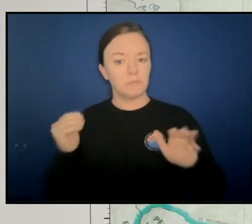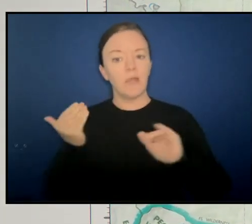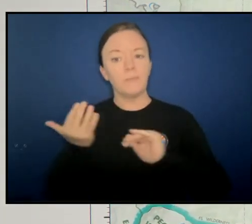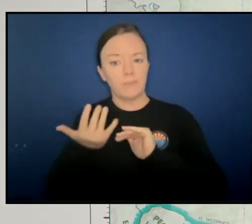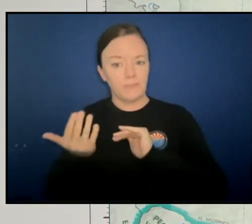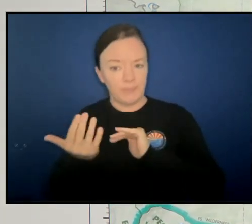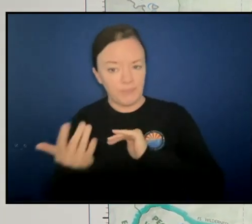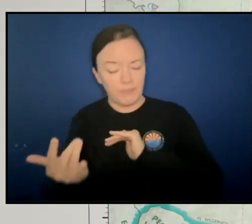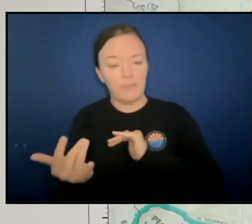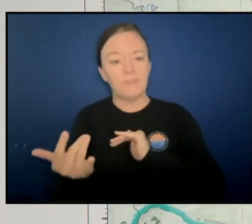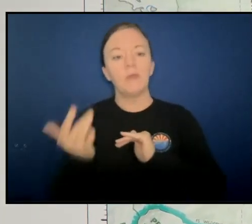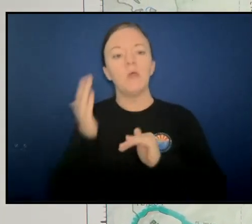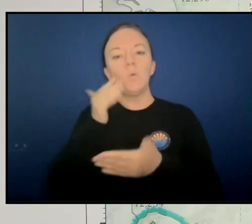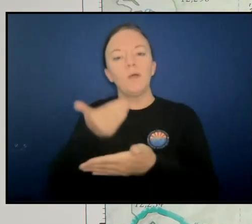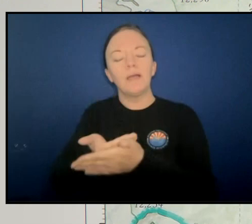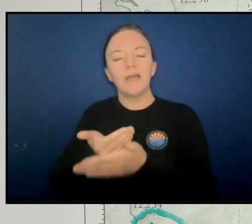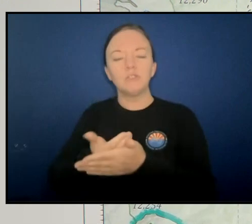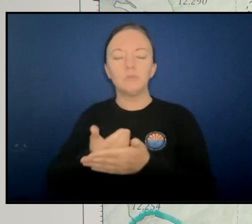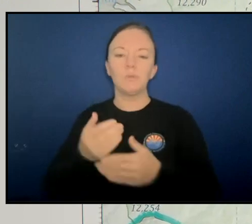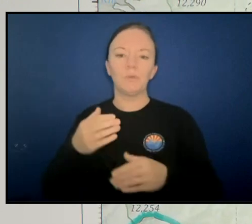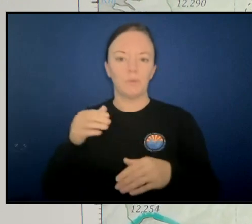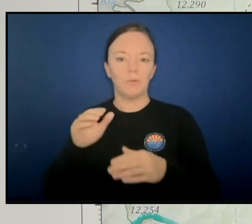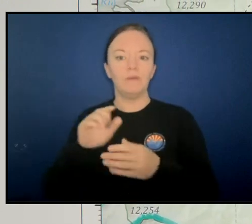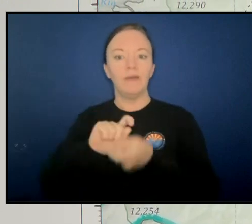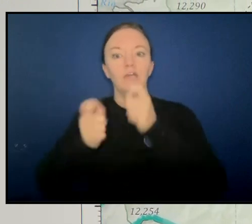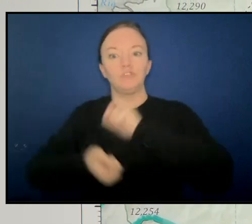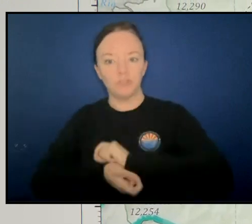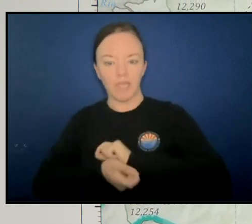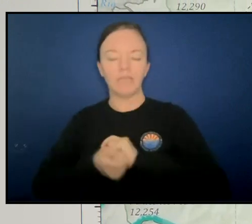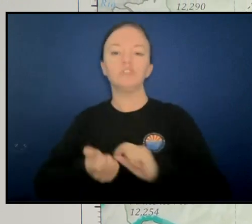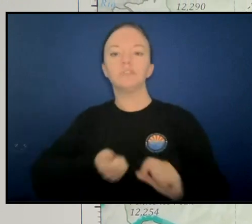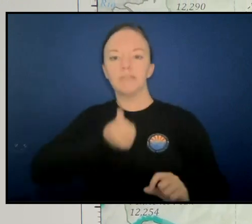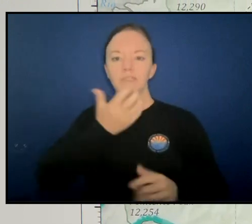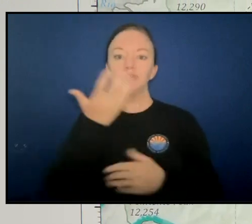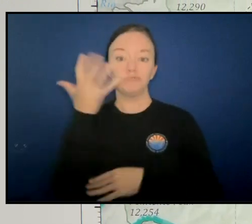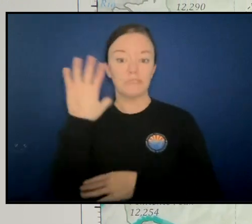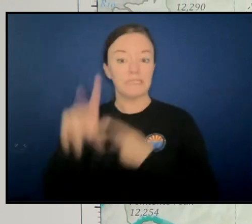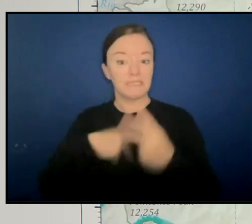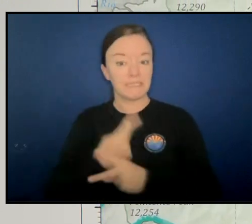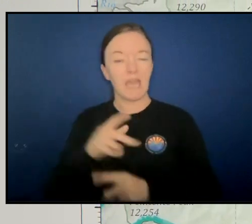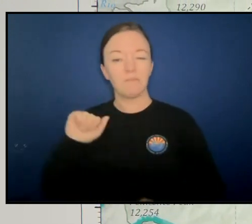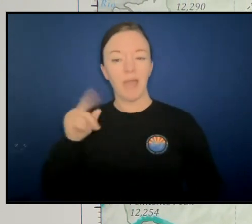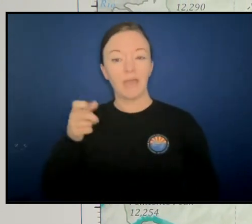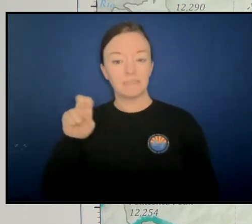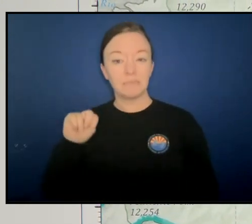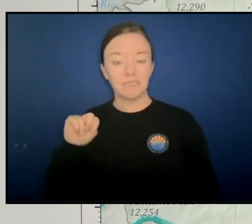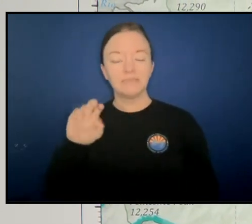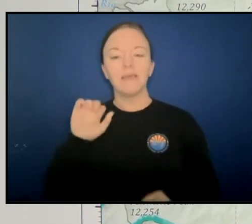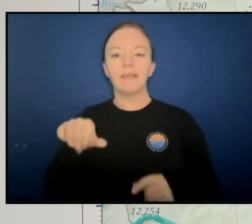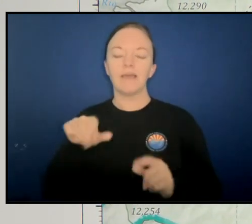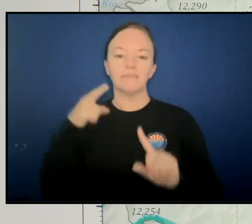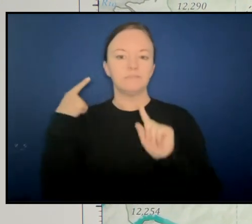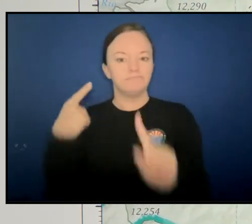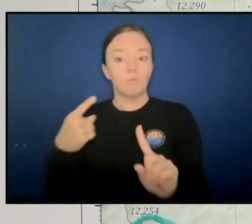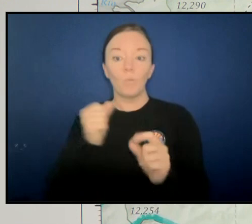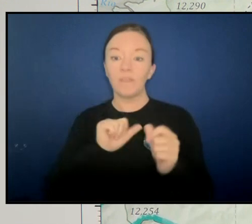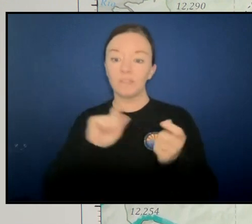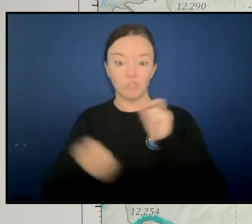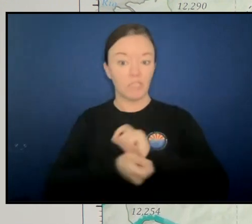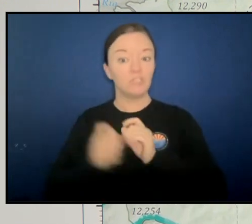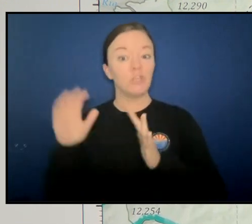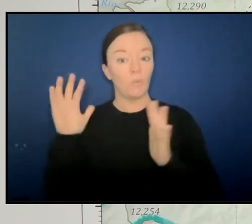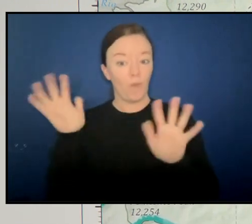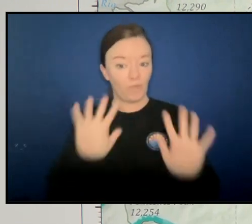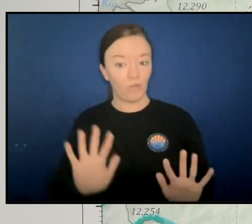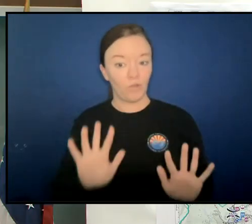vegetation change type into some aspens, and that's really our target for the next coming days with the change in weather, is just to get it into there and see how